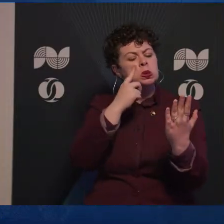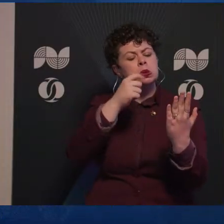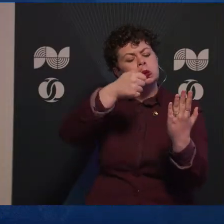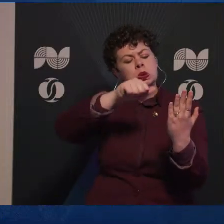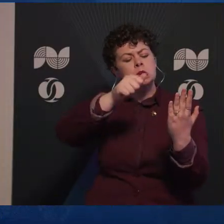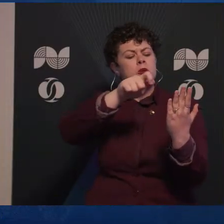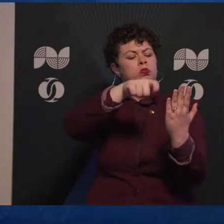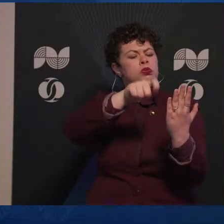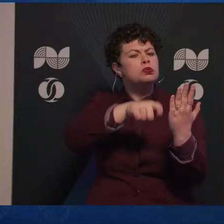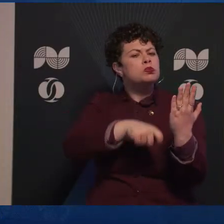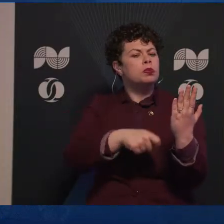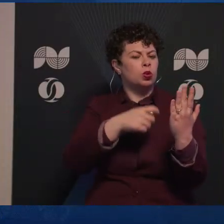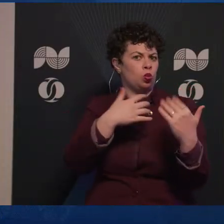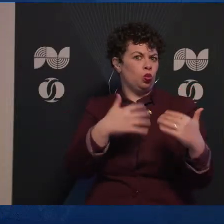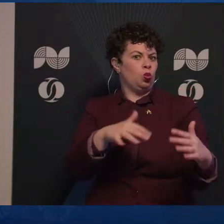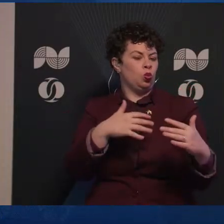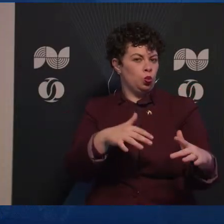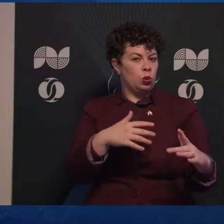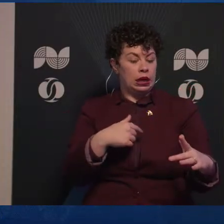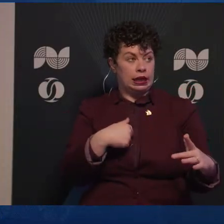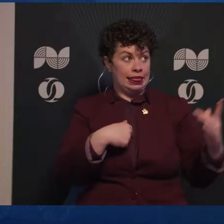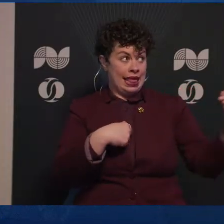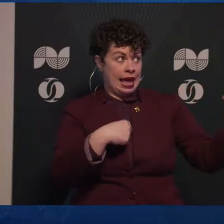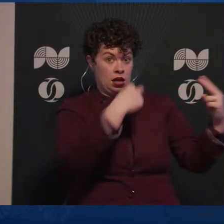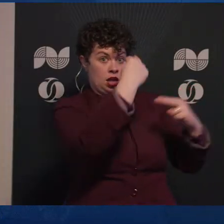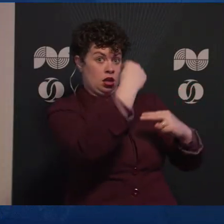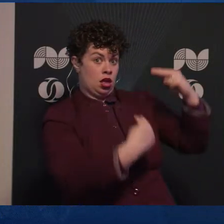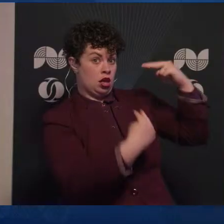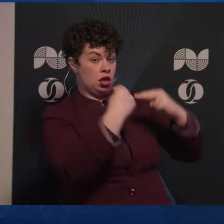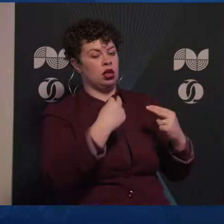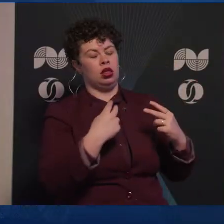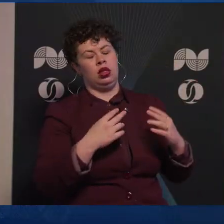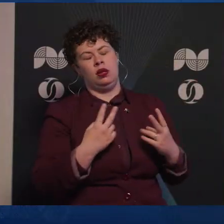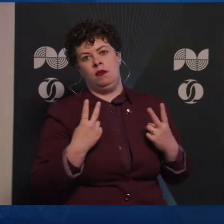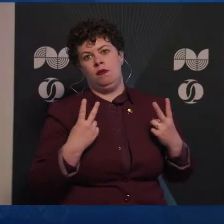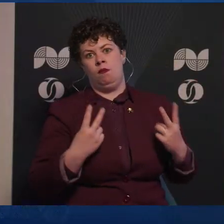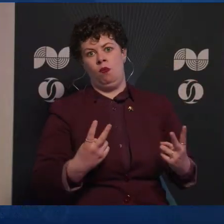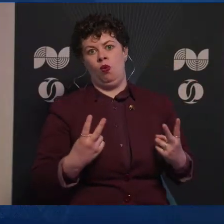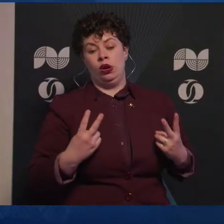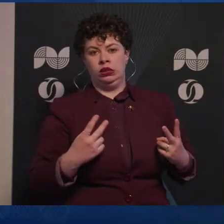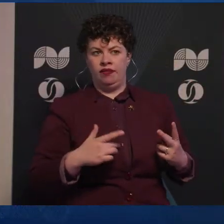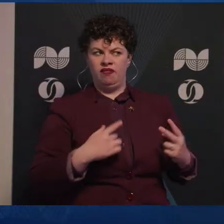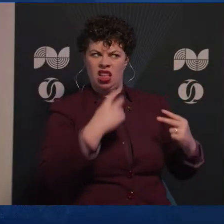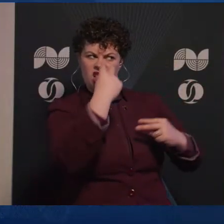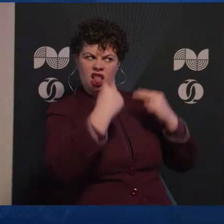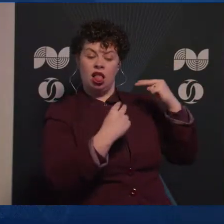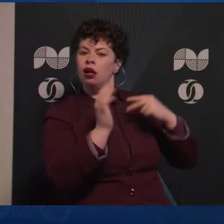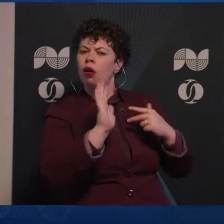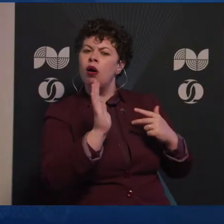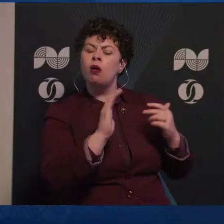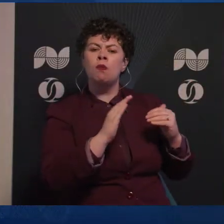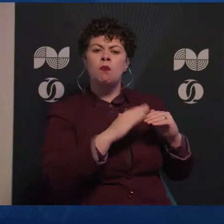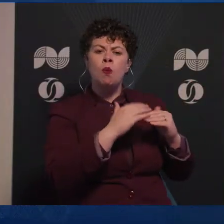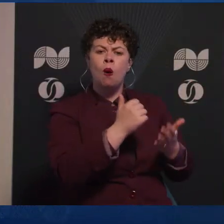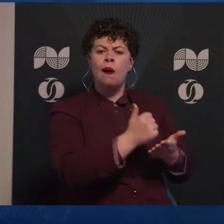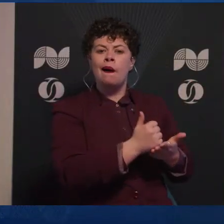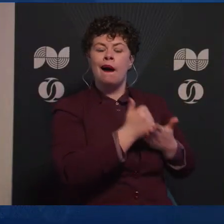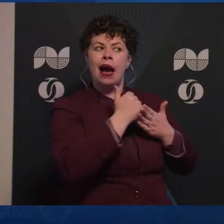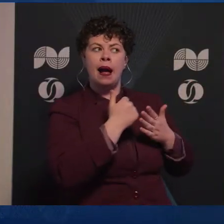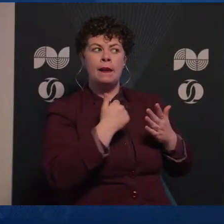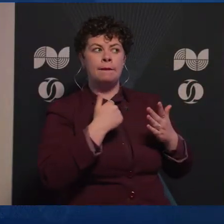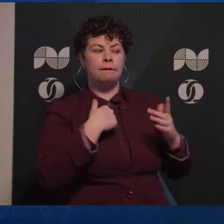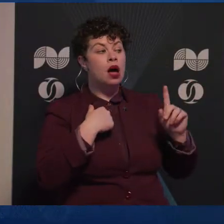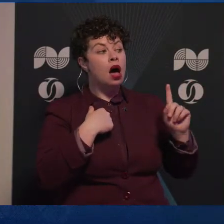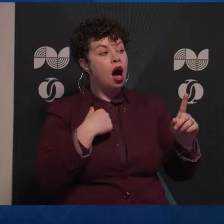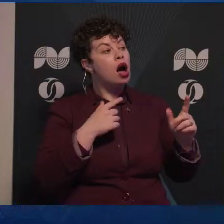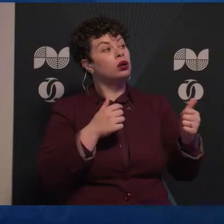aspect, and I think this is very important because can help to develop also the industrial policy.